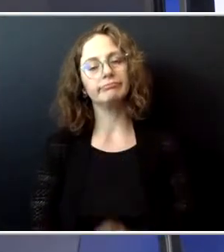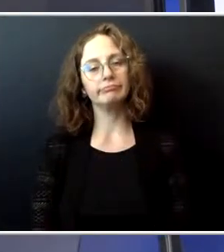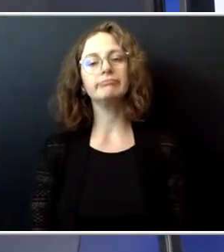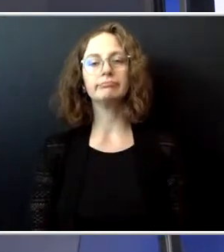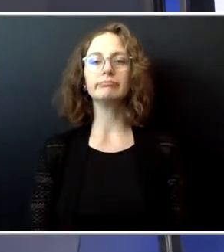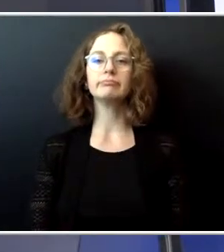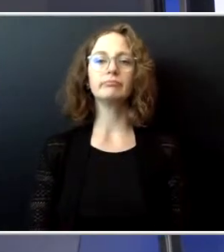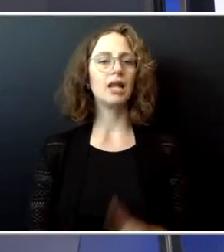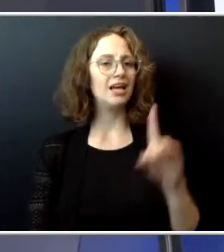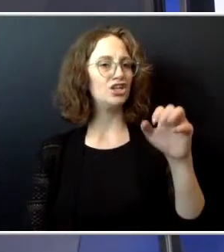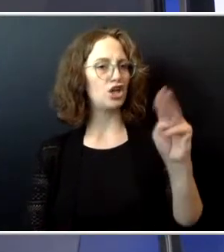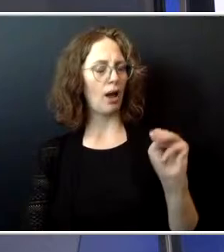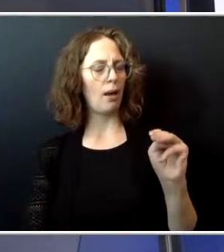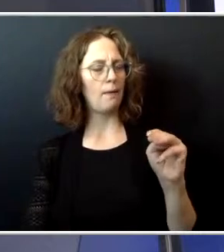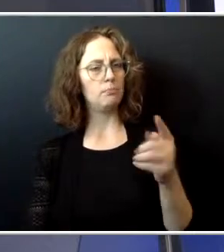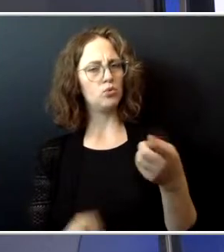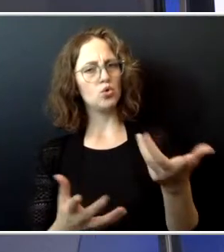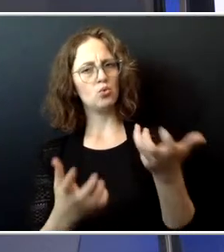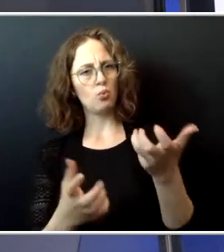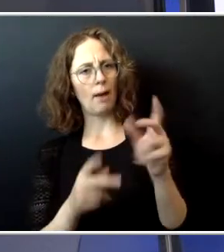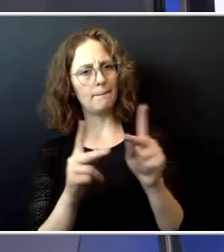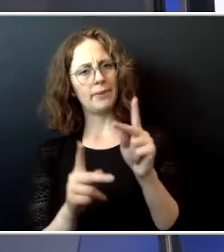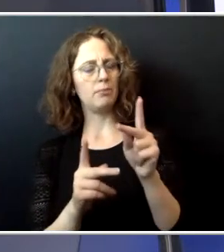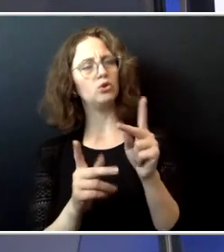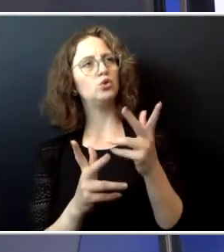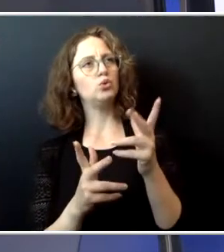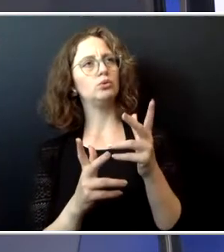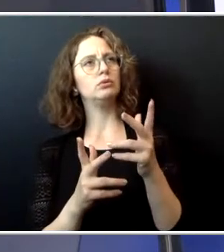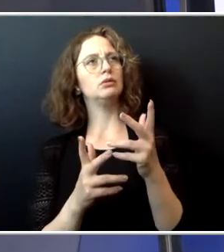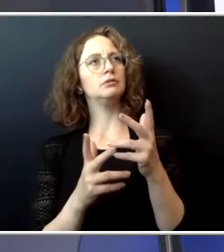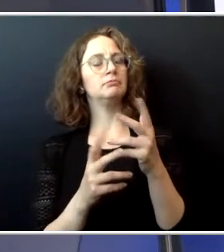want people to take away from your story?